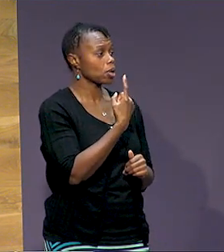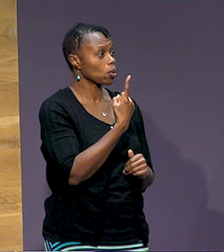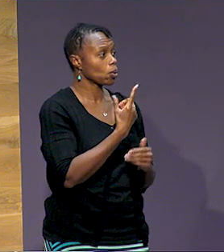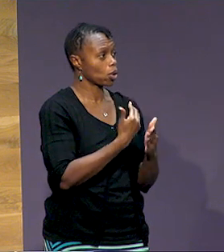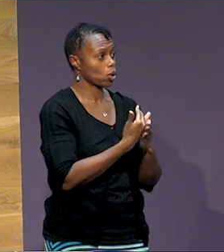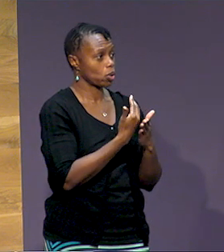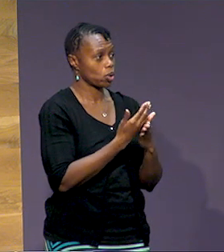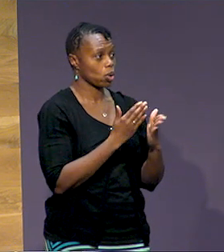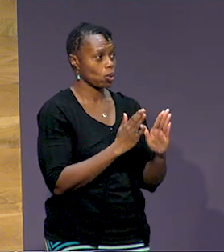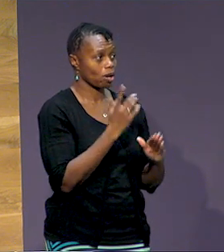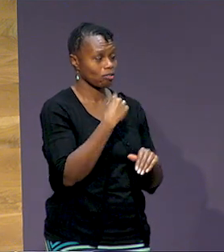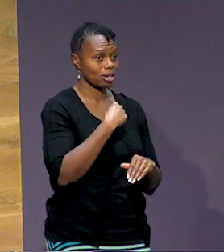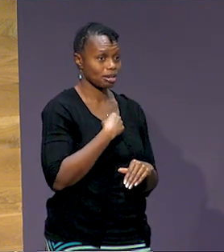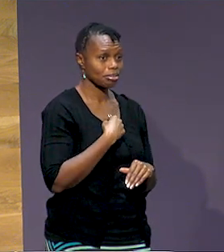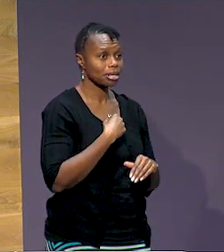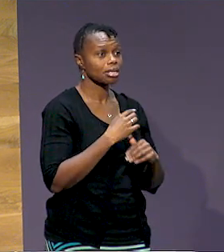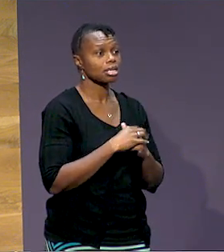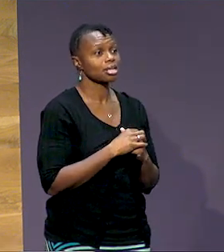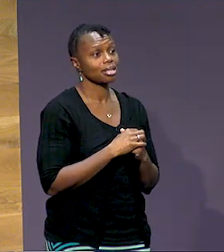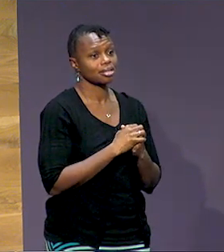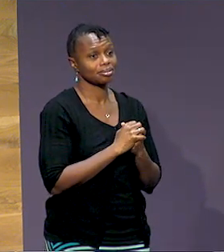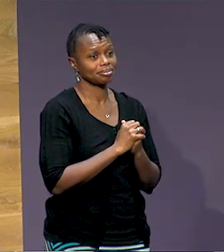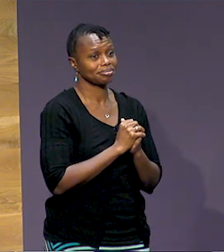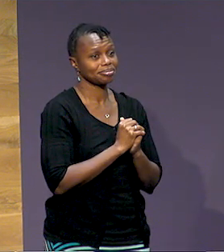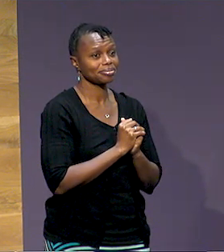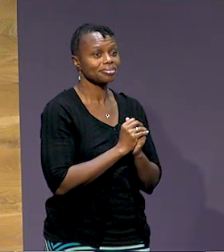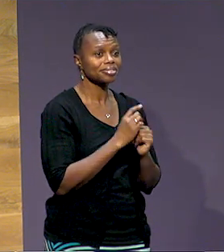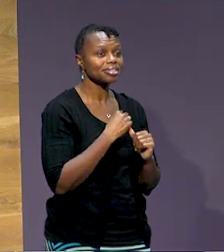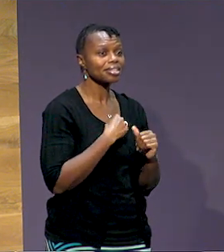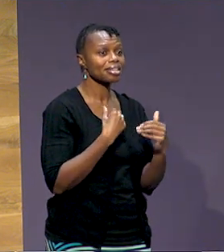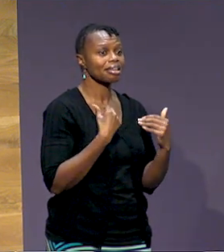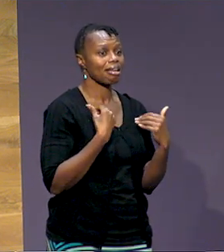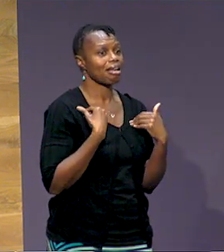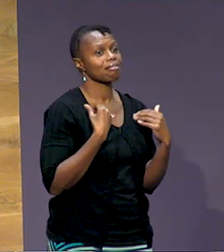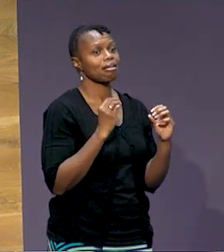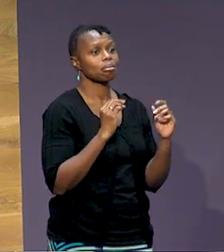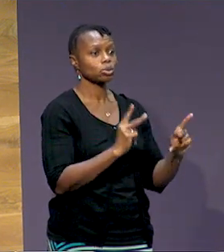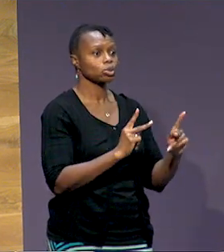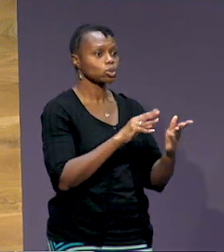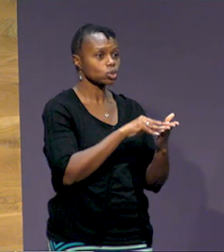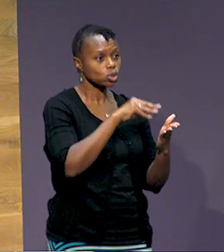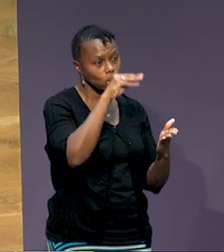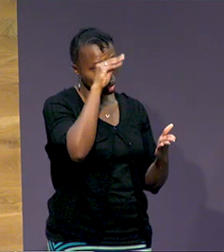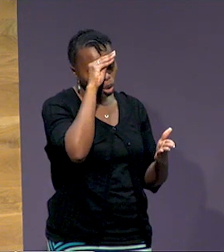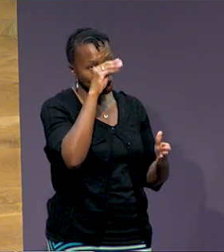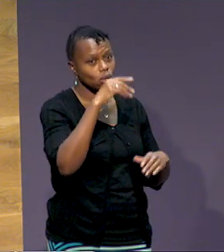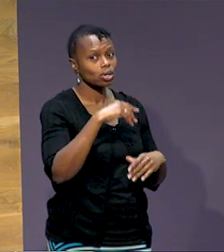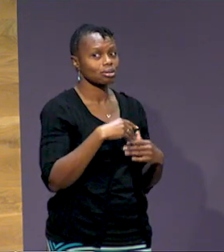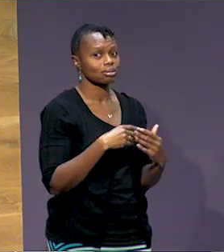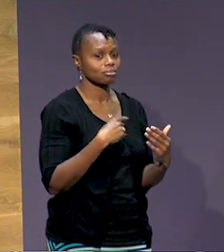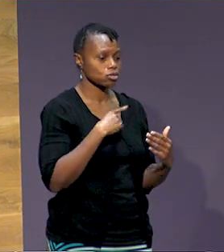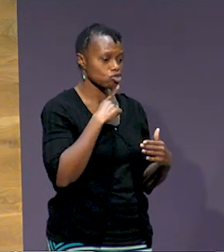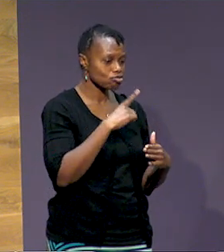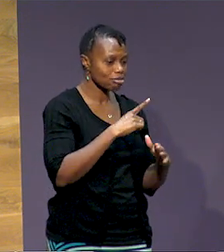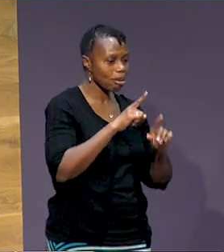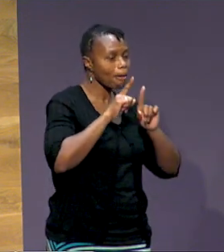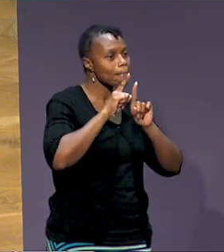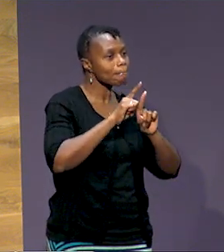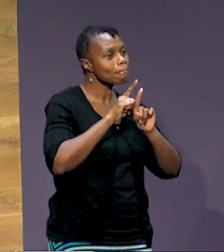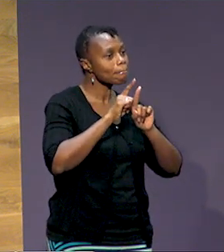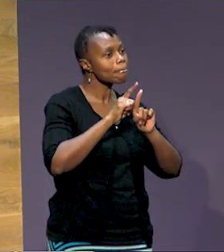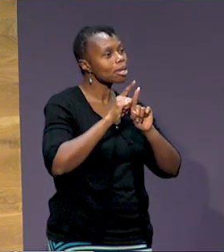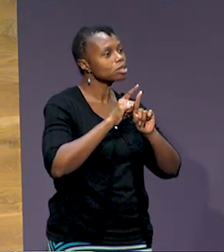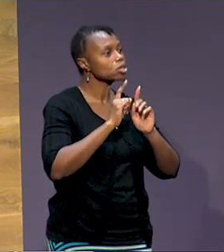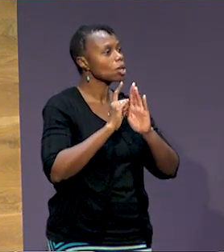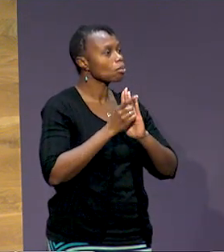ways for me that I'm coming up with opportunities to learn are what I think of more as mentor moments.